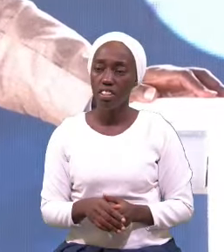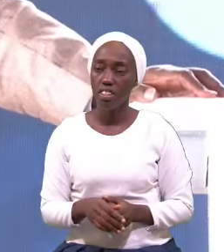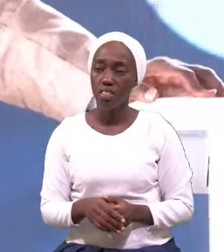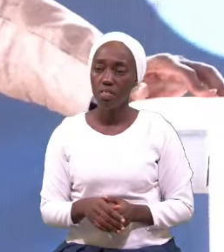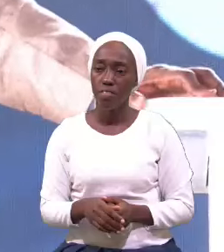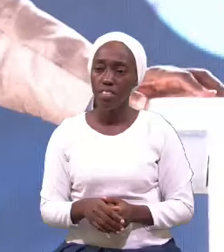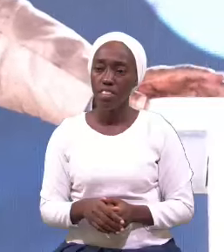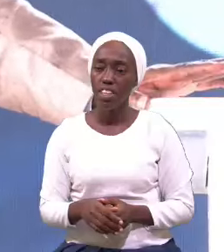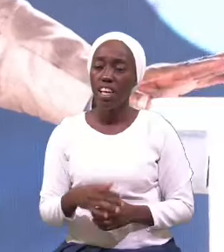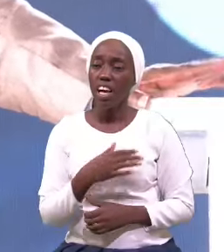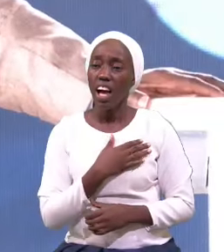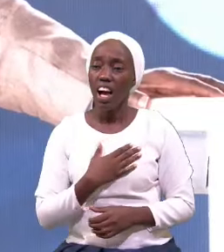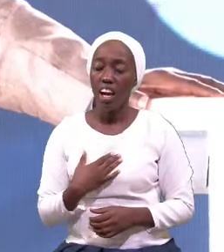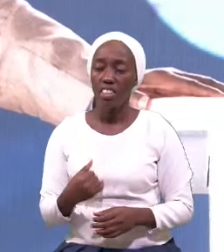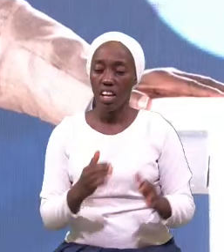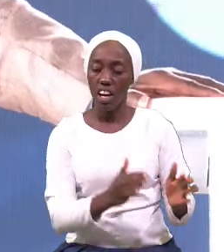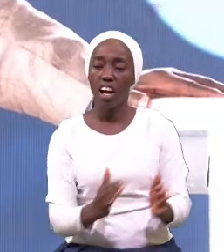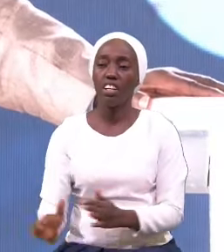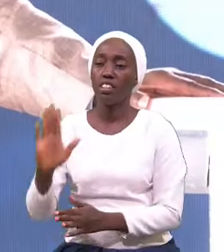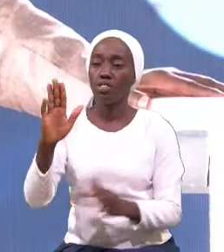And set your house in order,